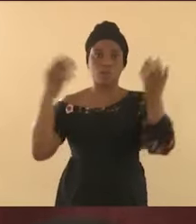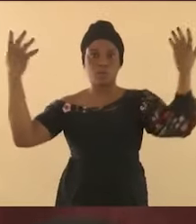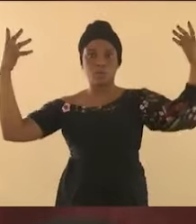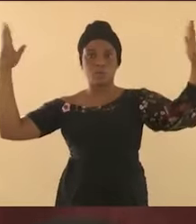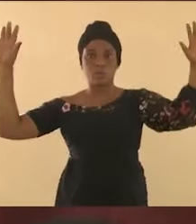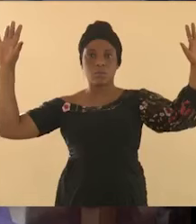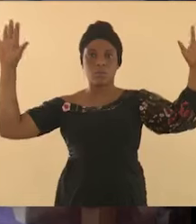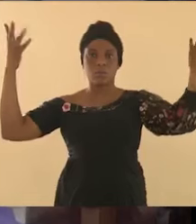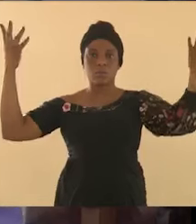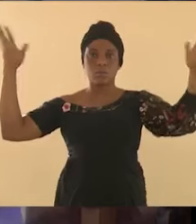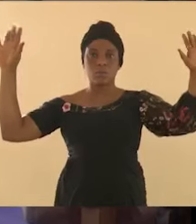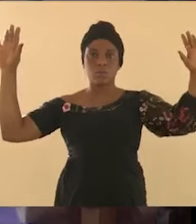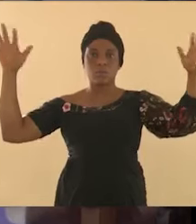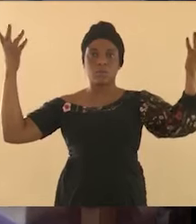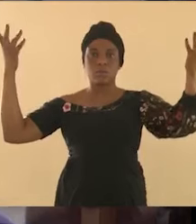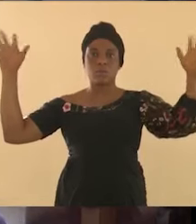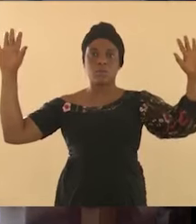Give him a round of applause.